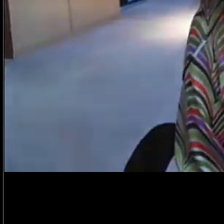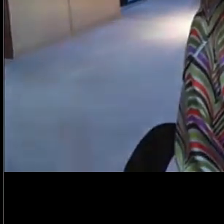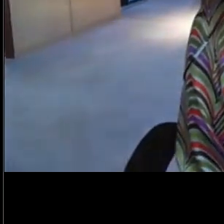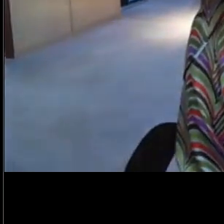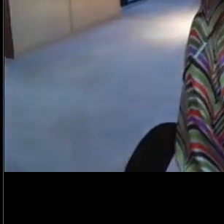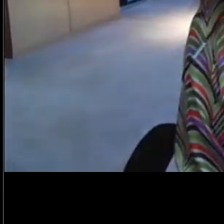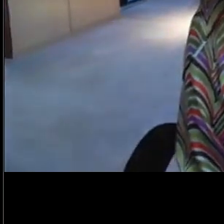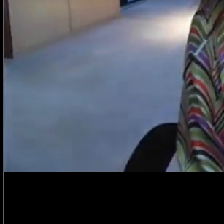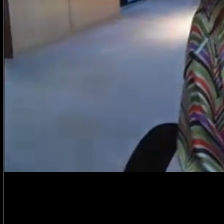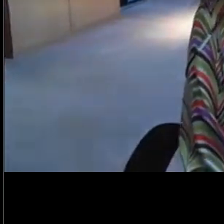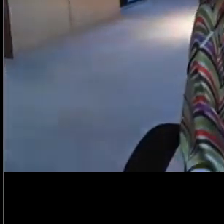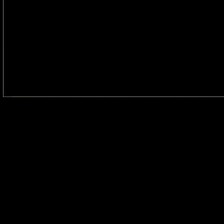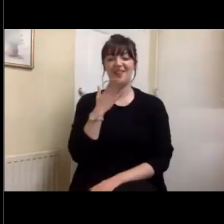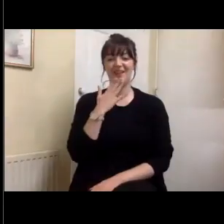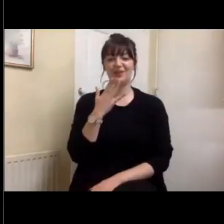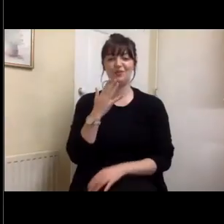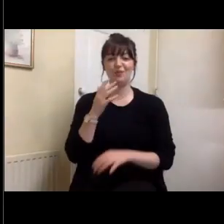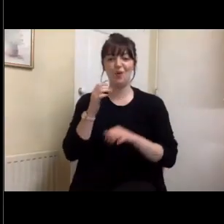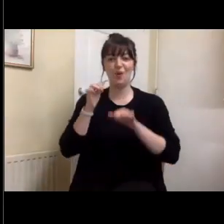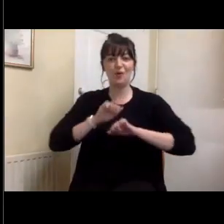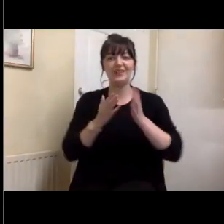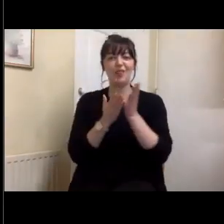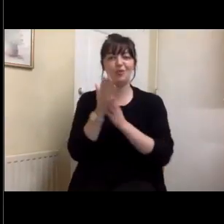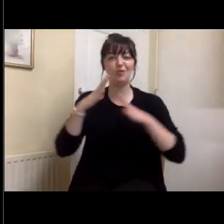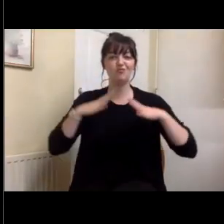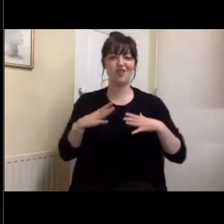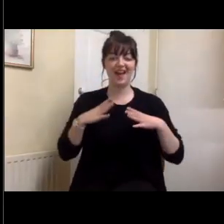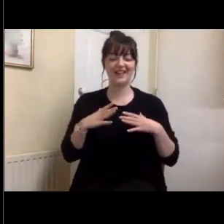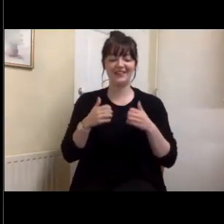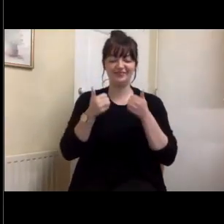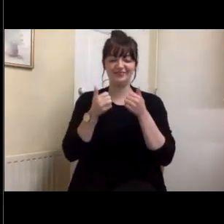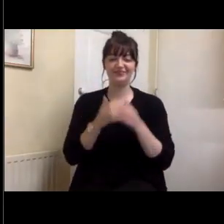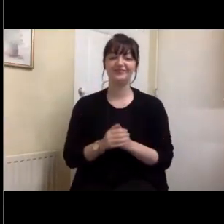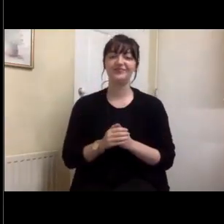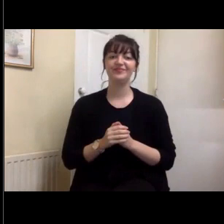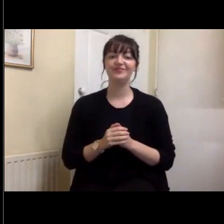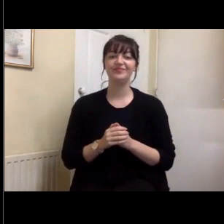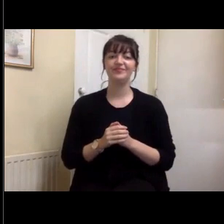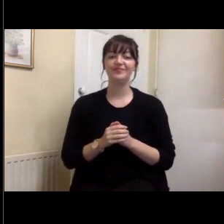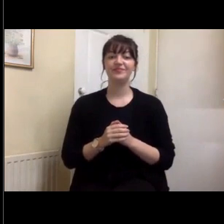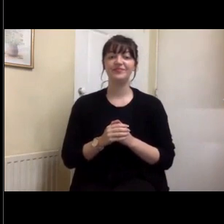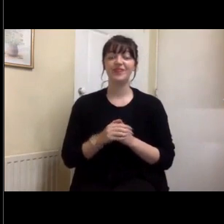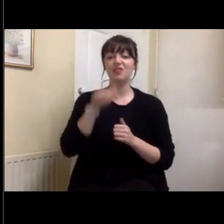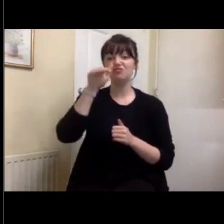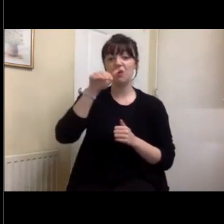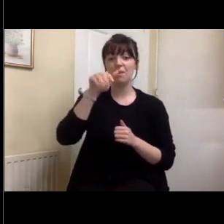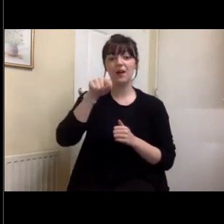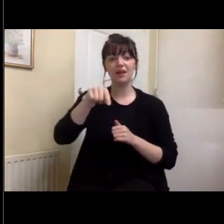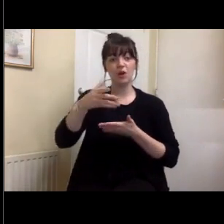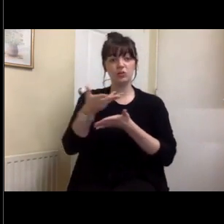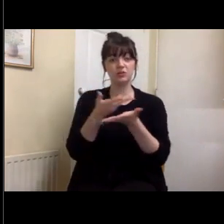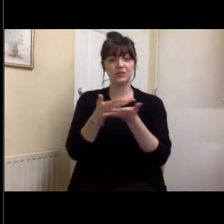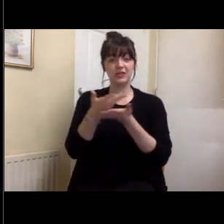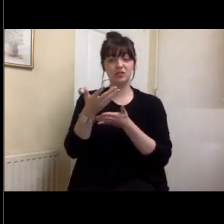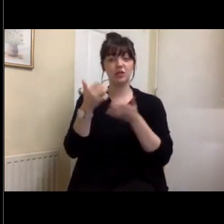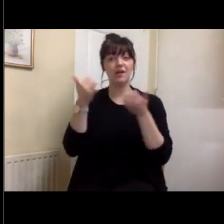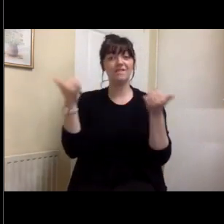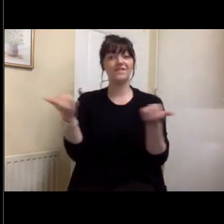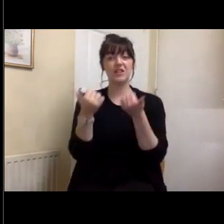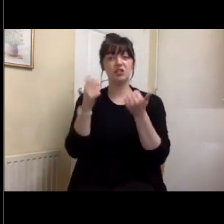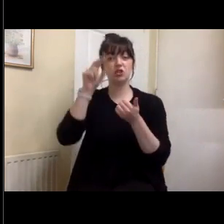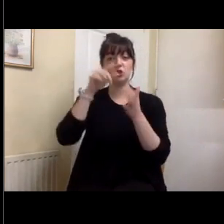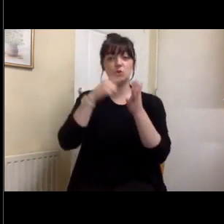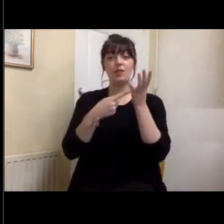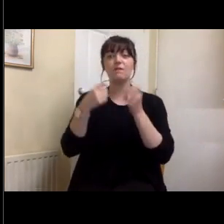Again, and thanks everyone for staying with us through that short break. As a reminder, the consultation runs until the 12th